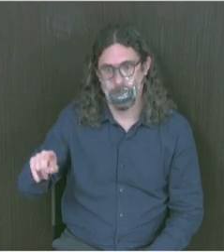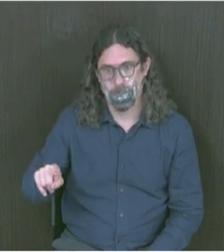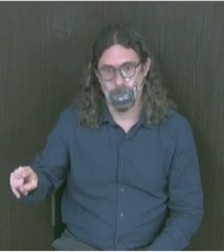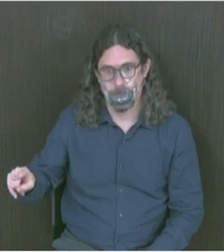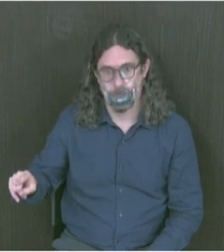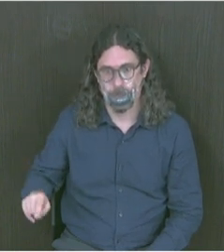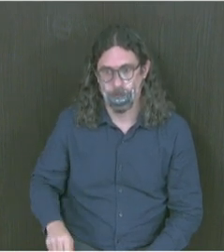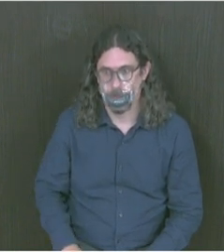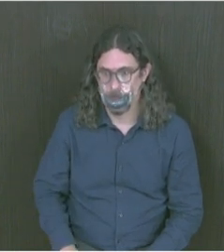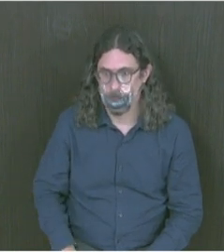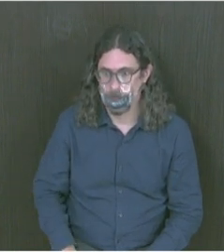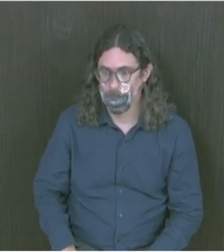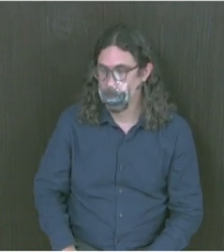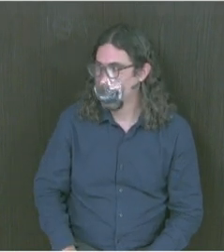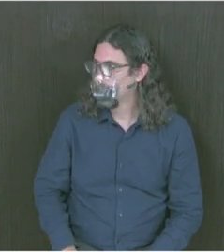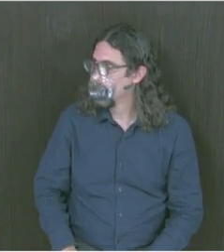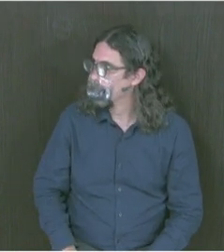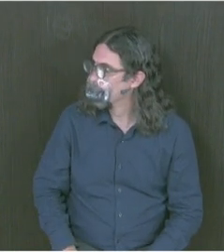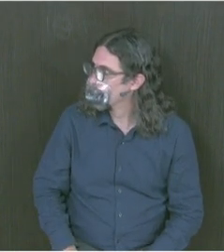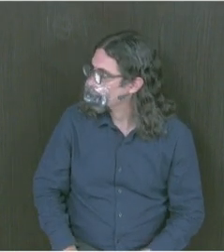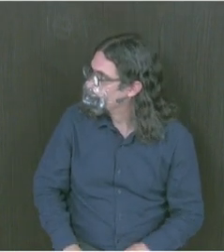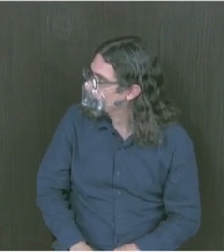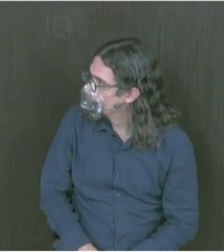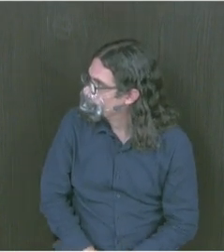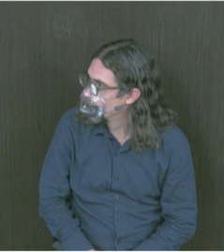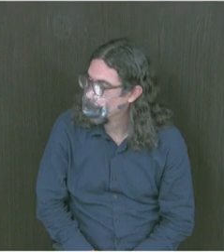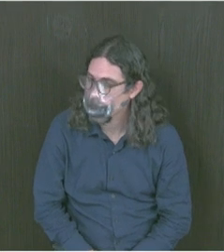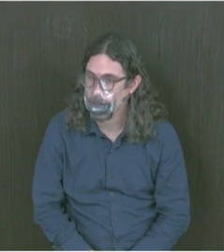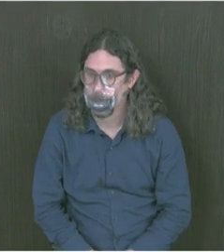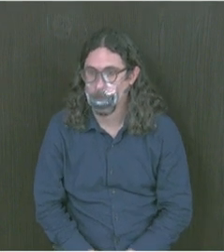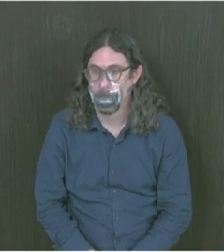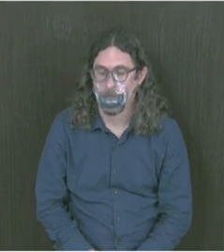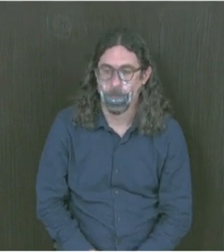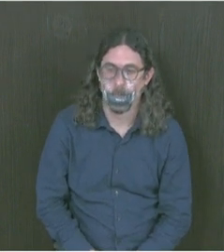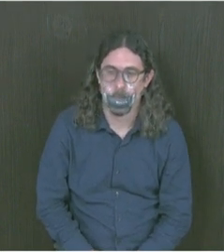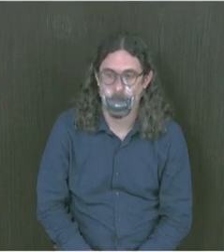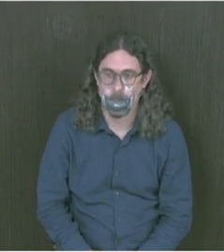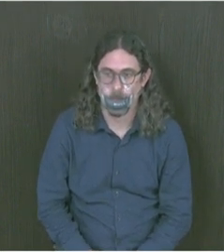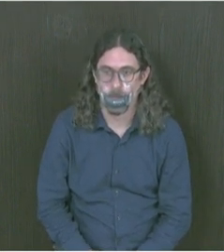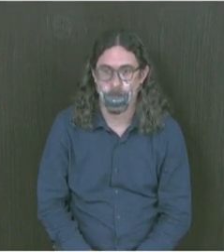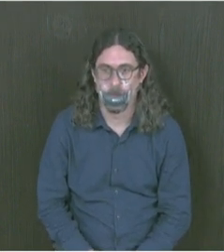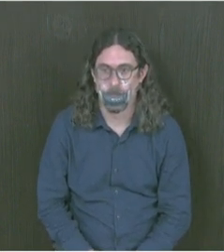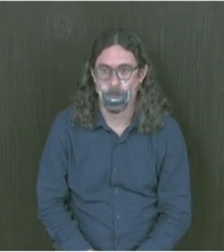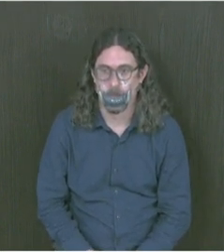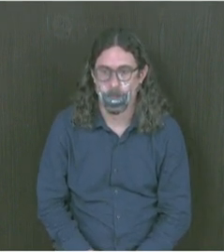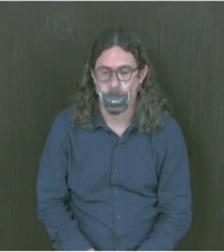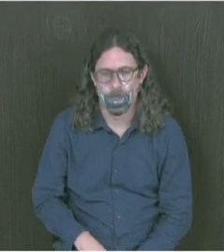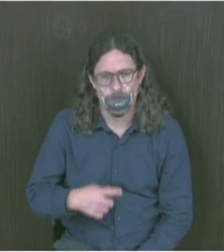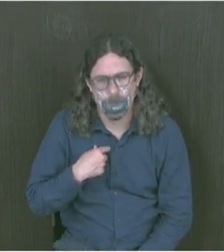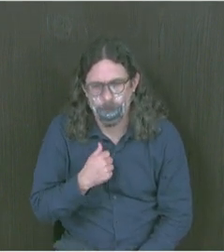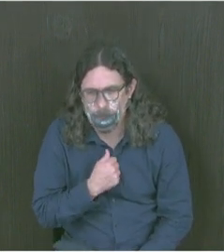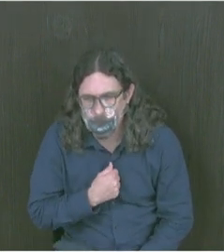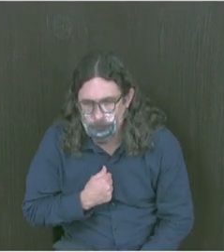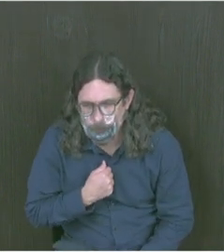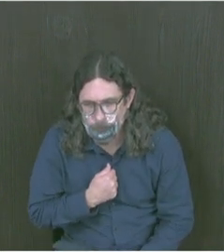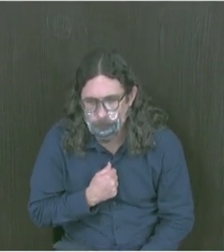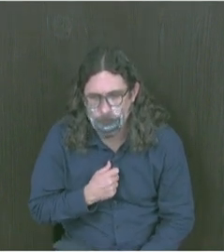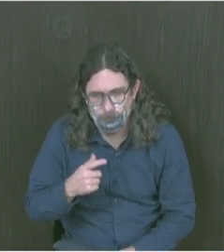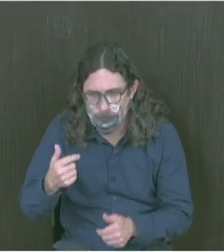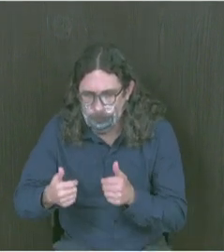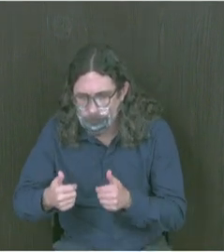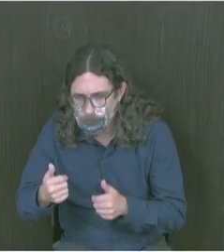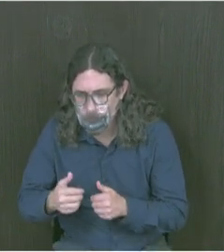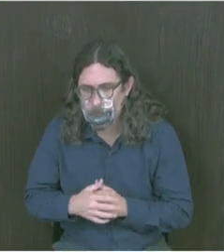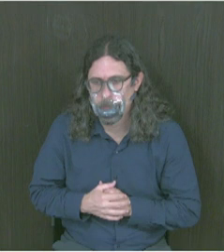450. Which one are we doing? I'm sorry, I'm just not clear. Queens. Clerk's report for